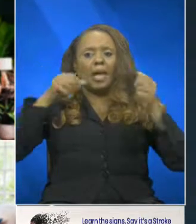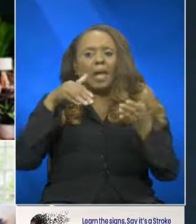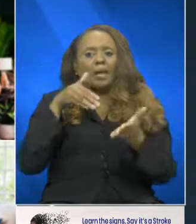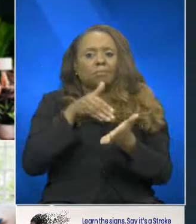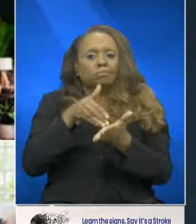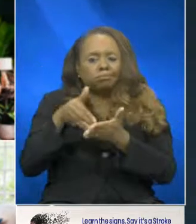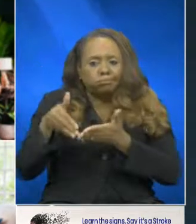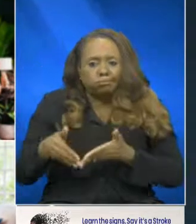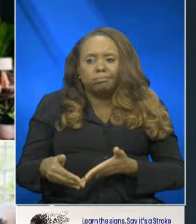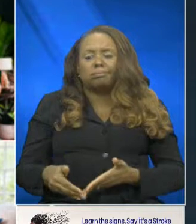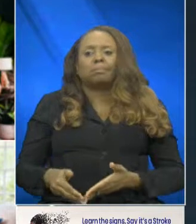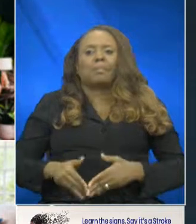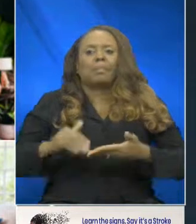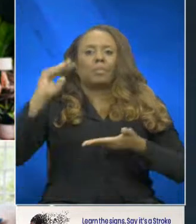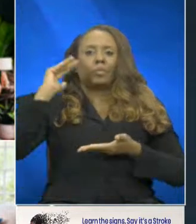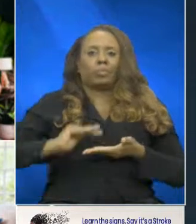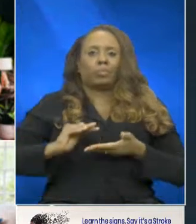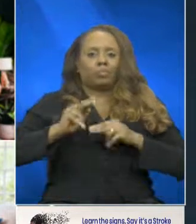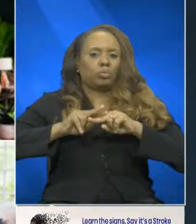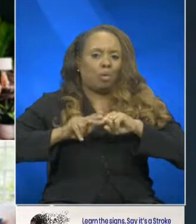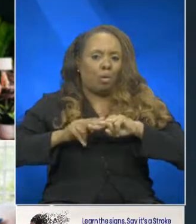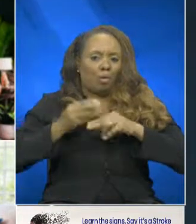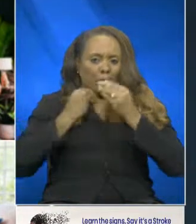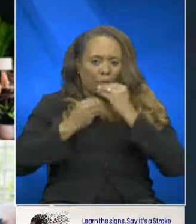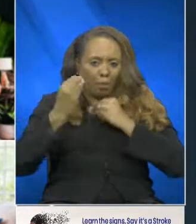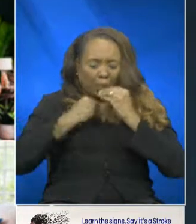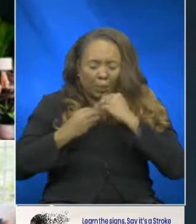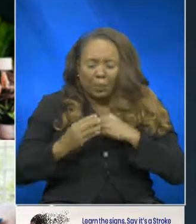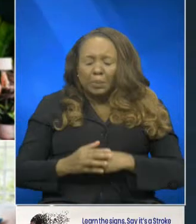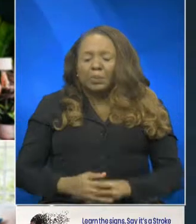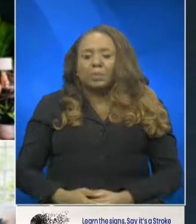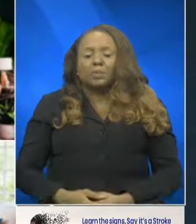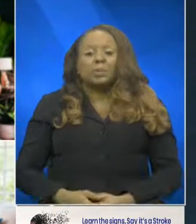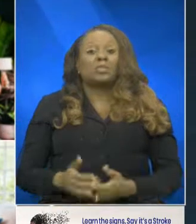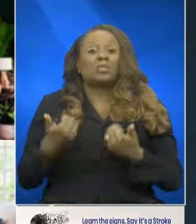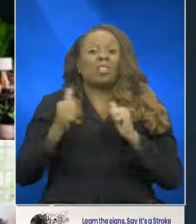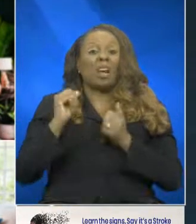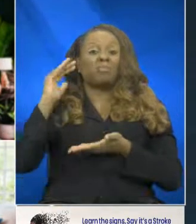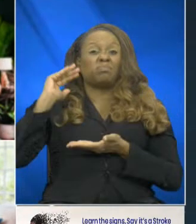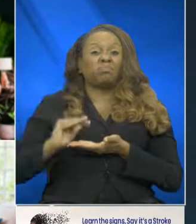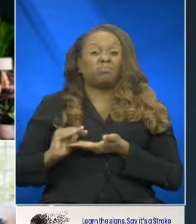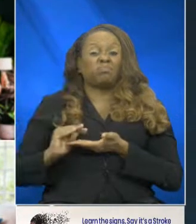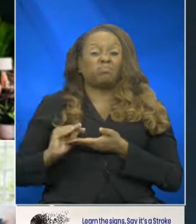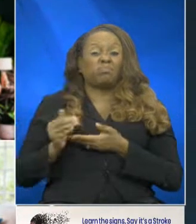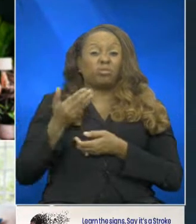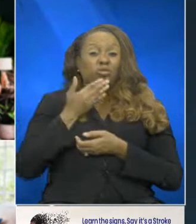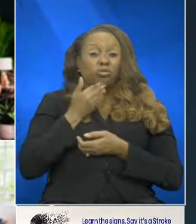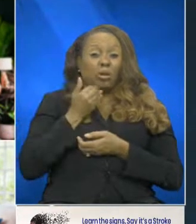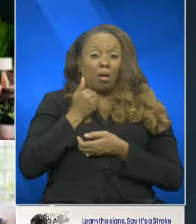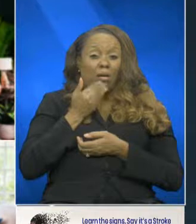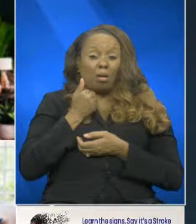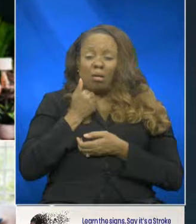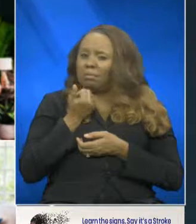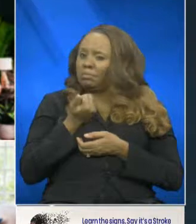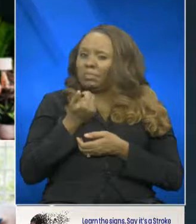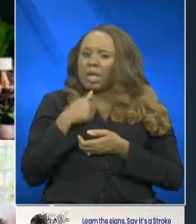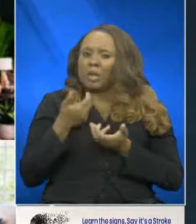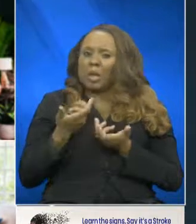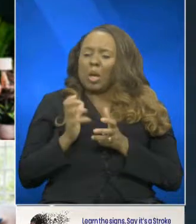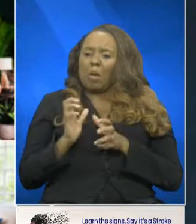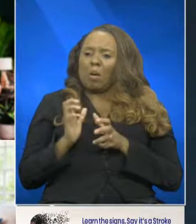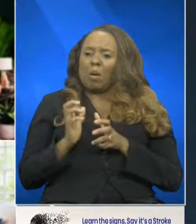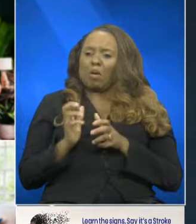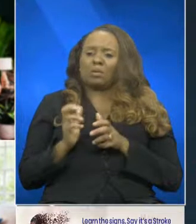reduce my salt intake, try to reduce my sugar intake as well because I don't want to